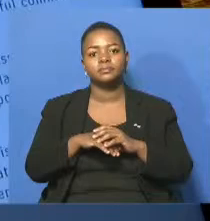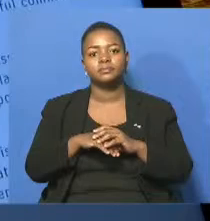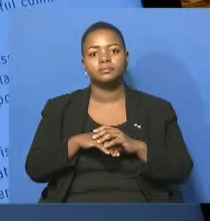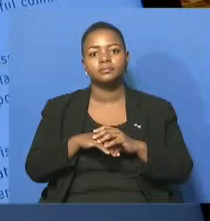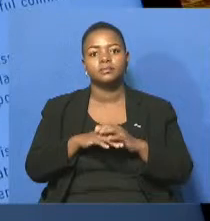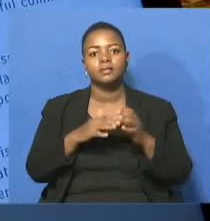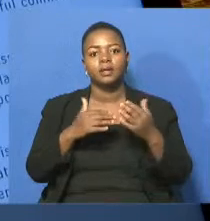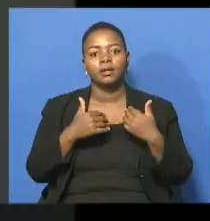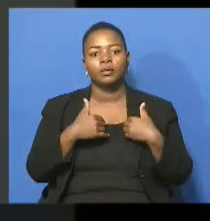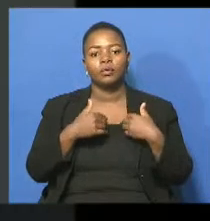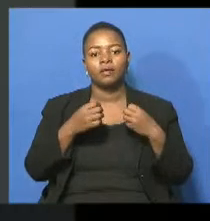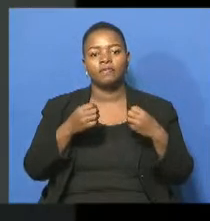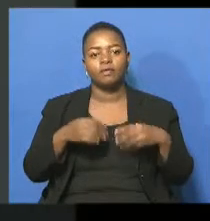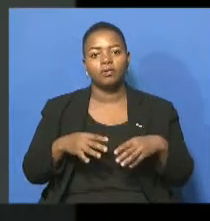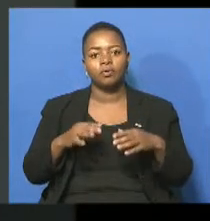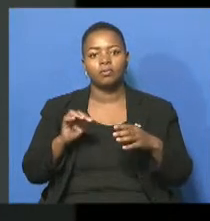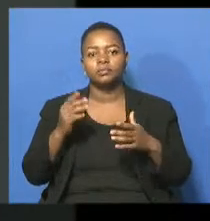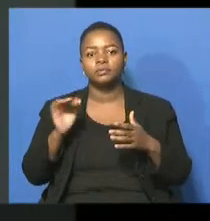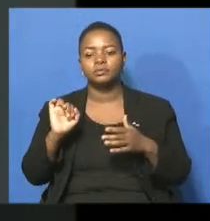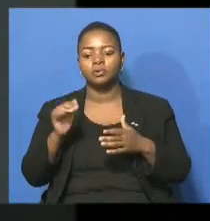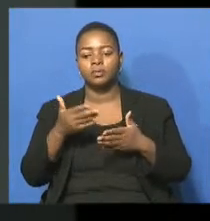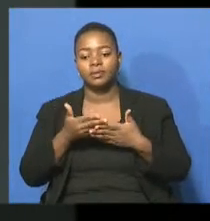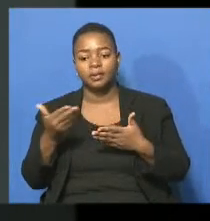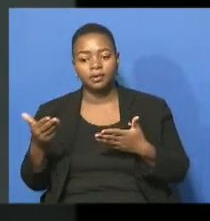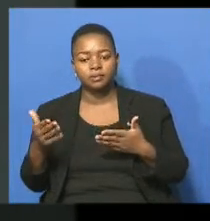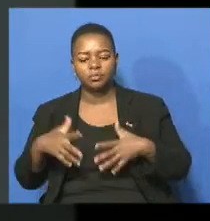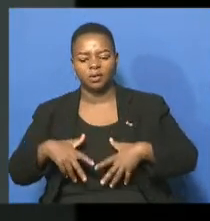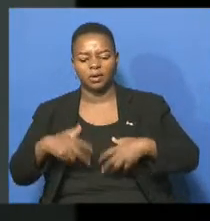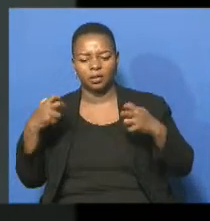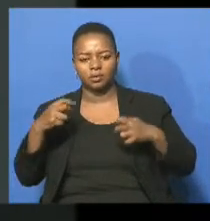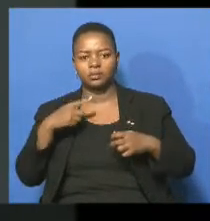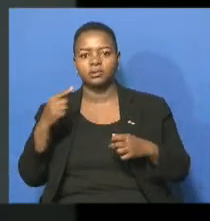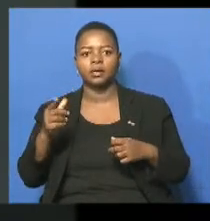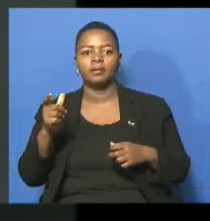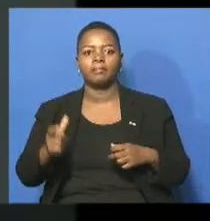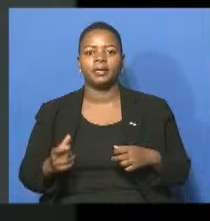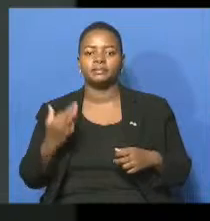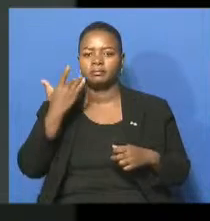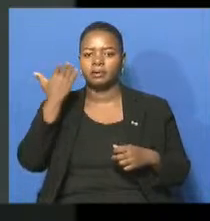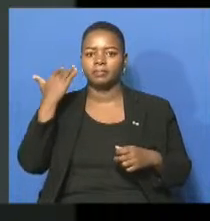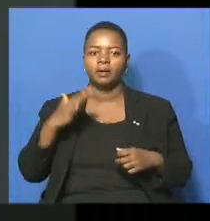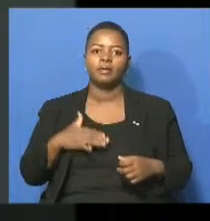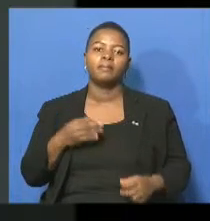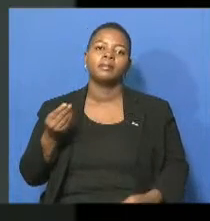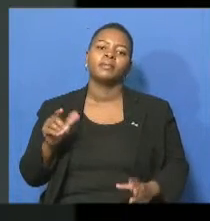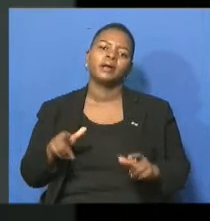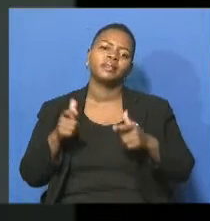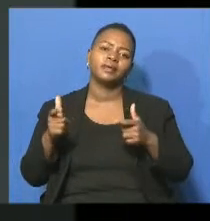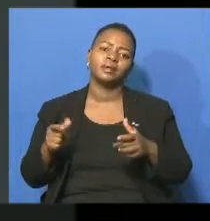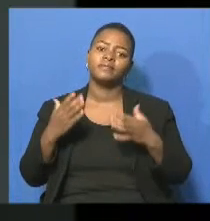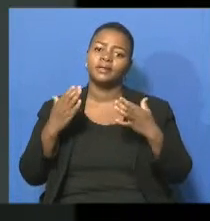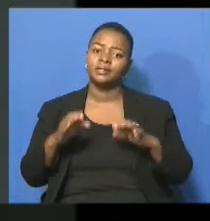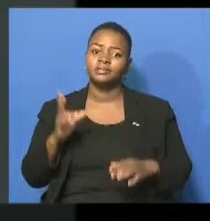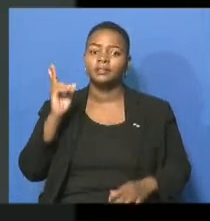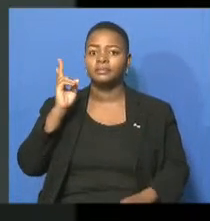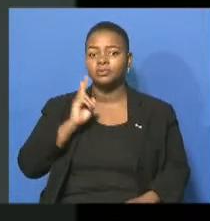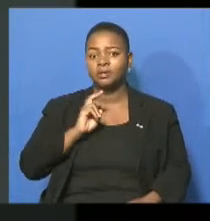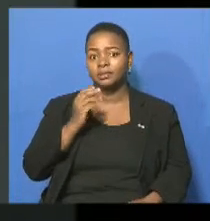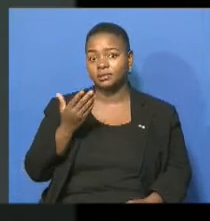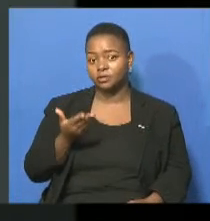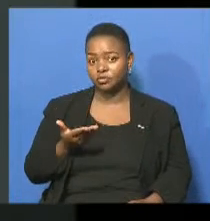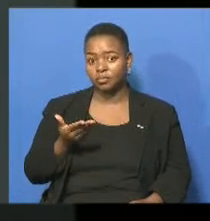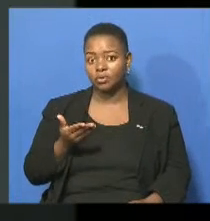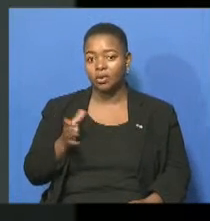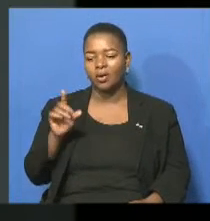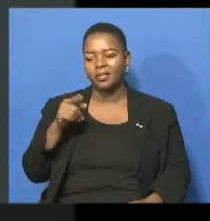they've lost their investment, or they come in angry saying the person over Jetsimari, are they given a platform and listened to, or they're